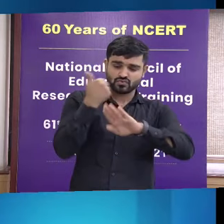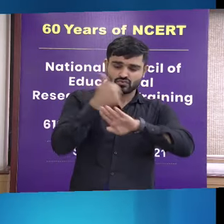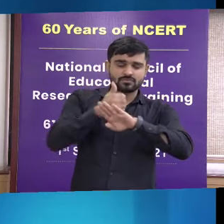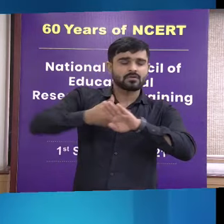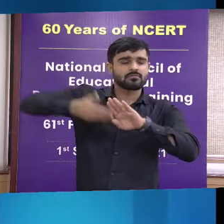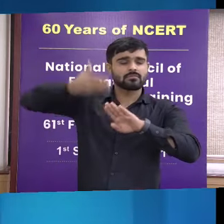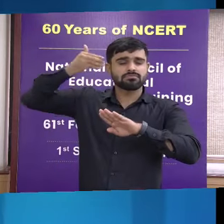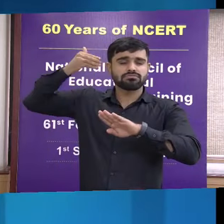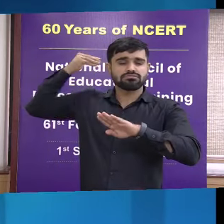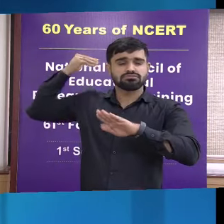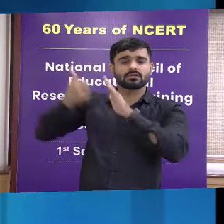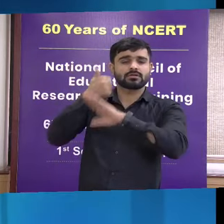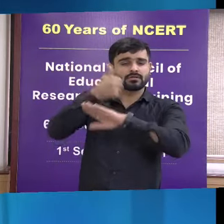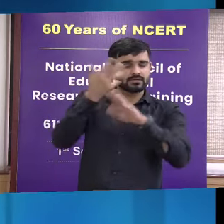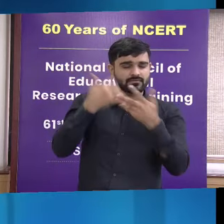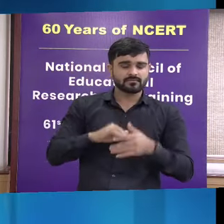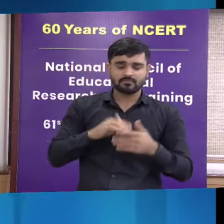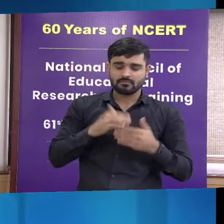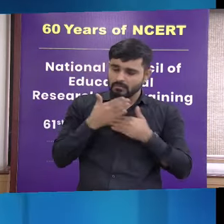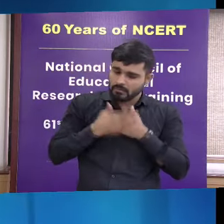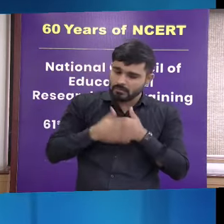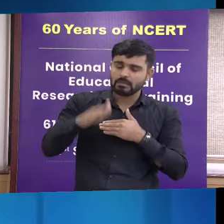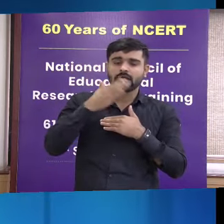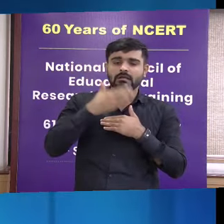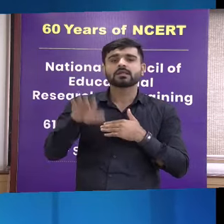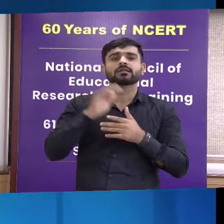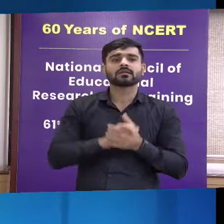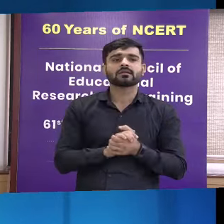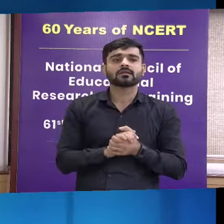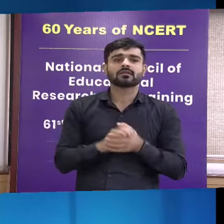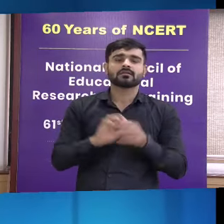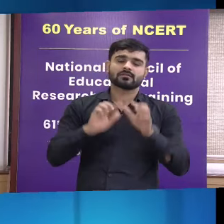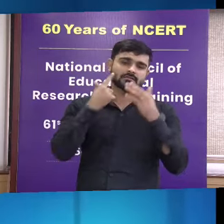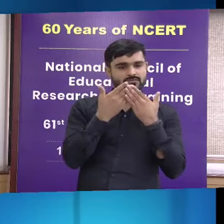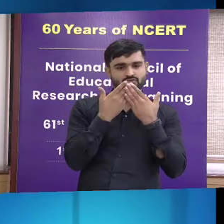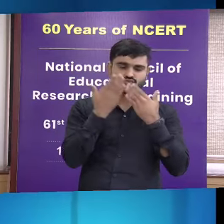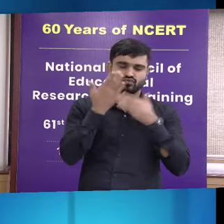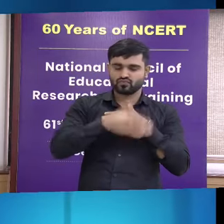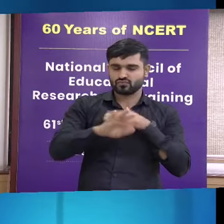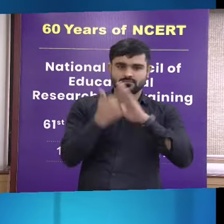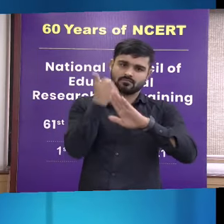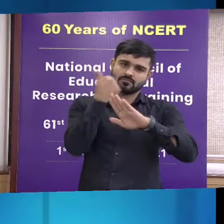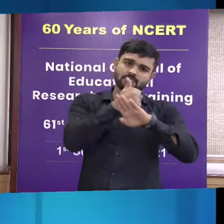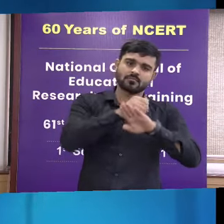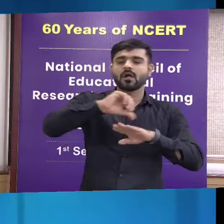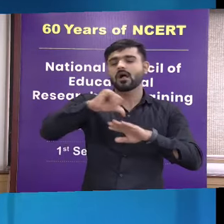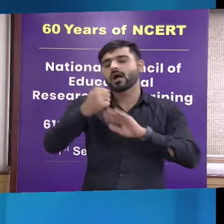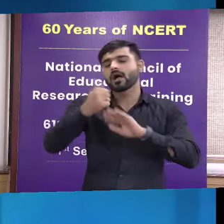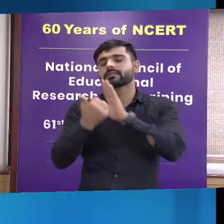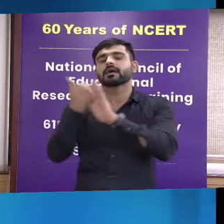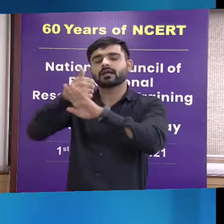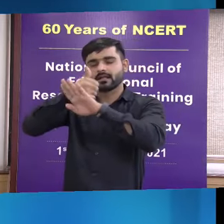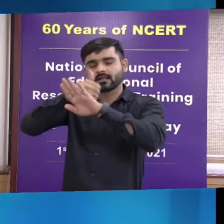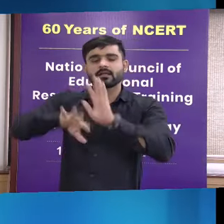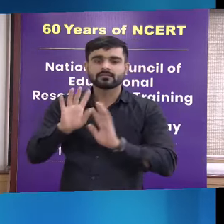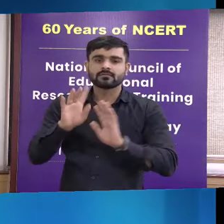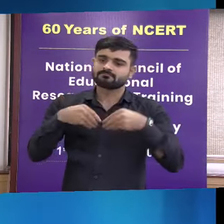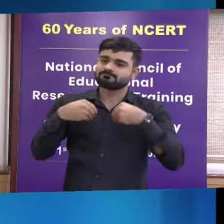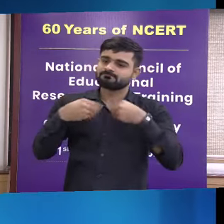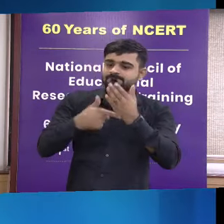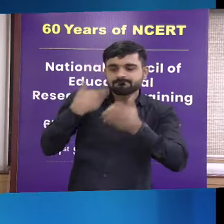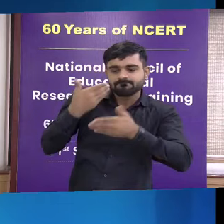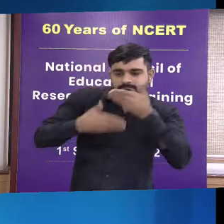back. So we continue this institution established, and another establishment, we give the training